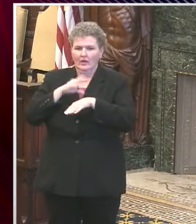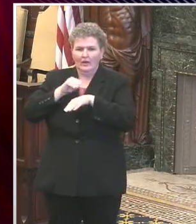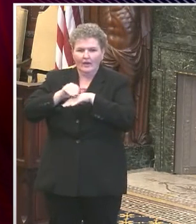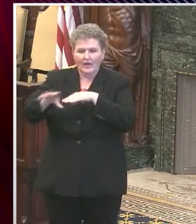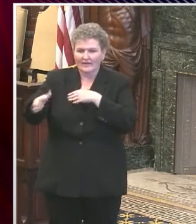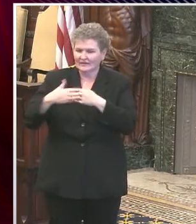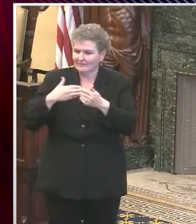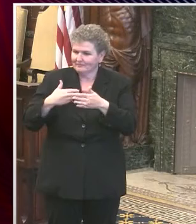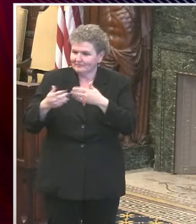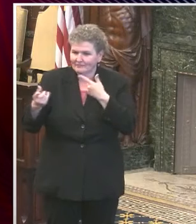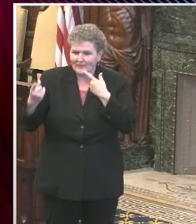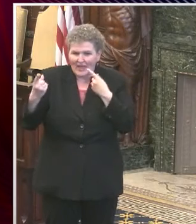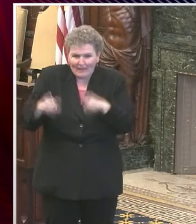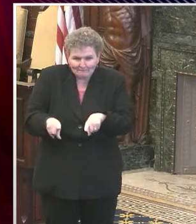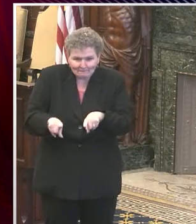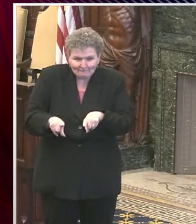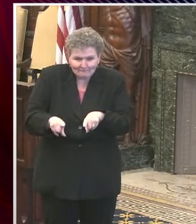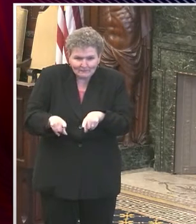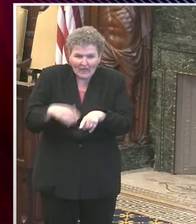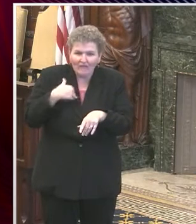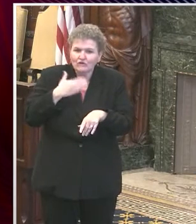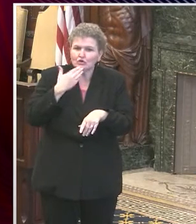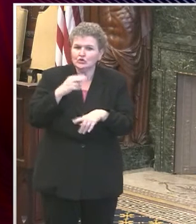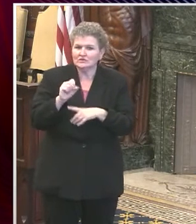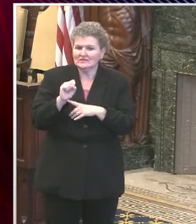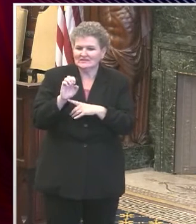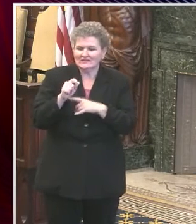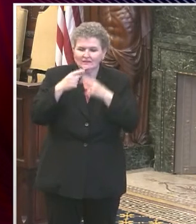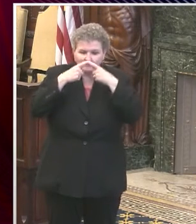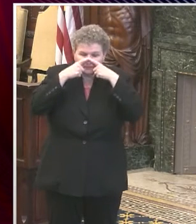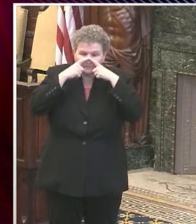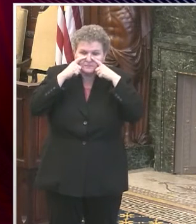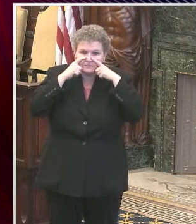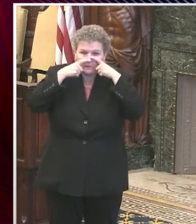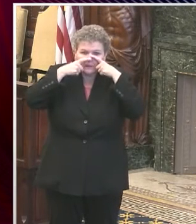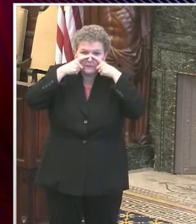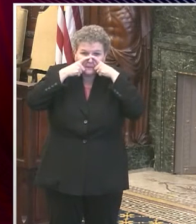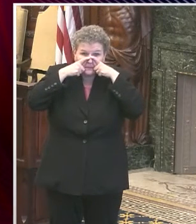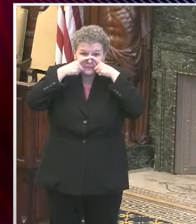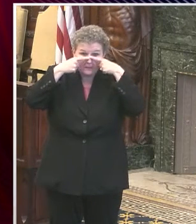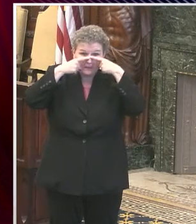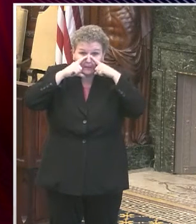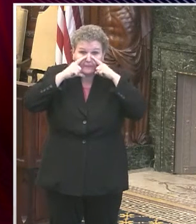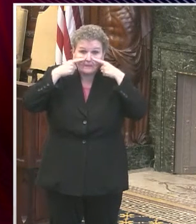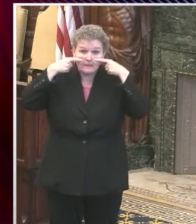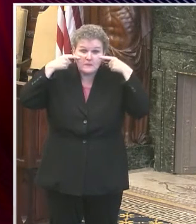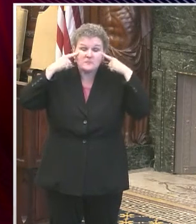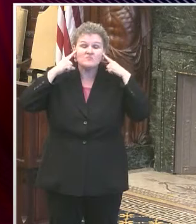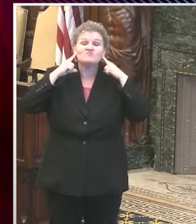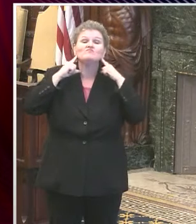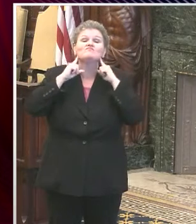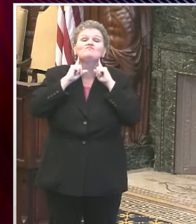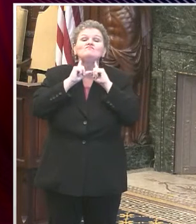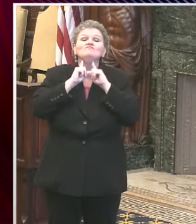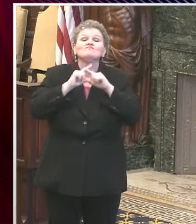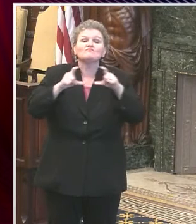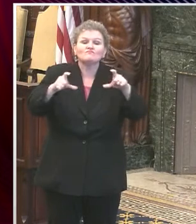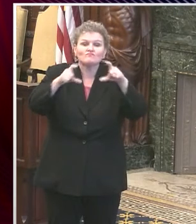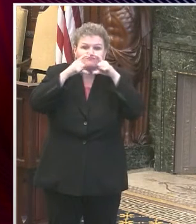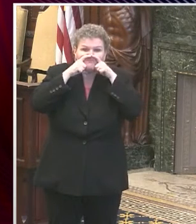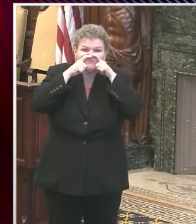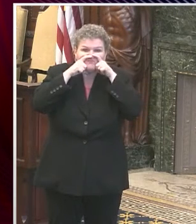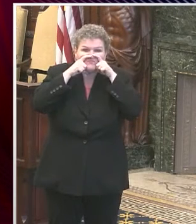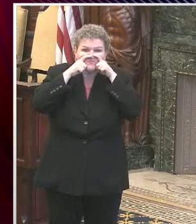those masks, you need to have a good seal along the bridge of your nose, your cheeks, and around your chin. And that can be achieved through a flexible